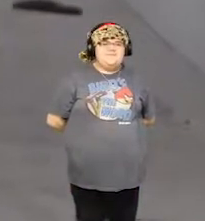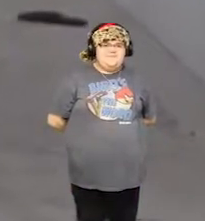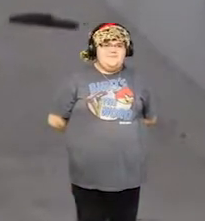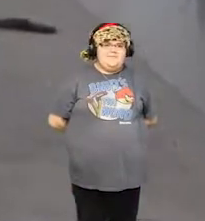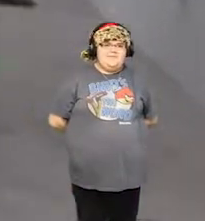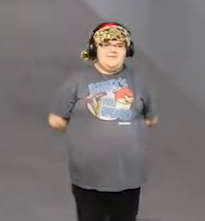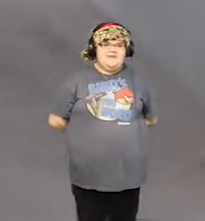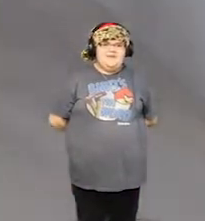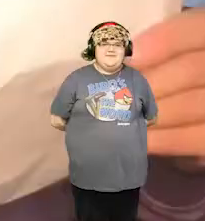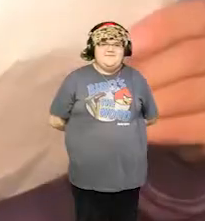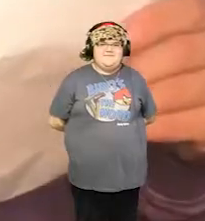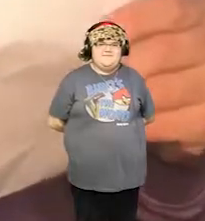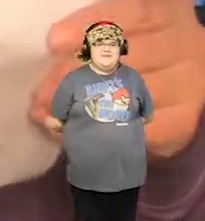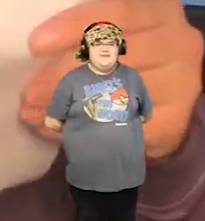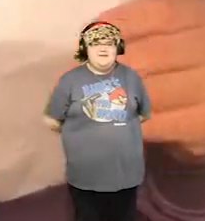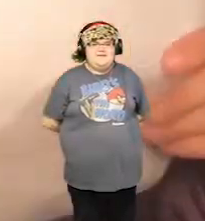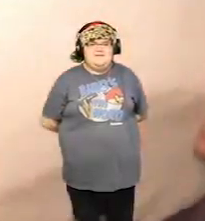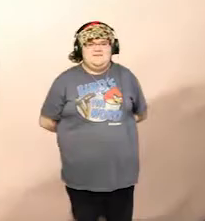3, 2, 1, go!